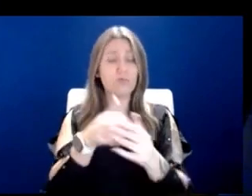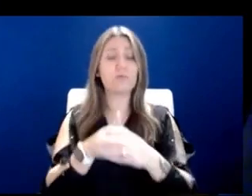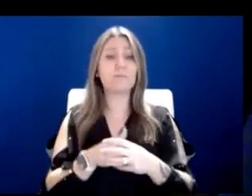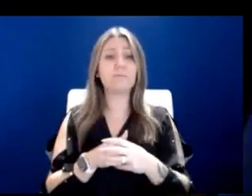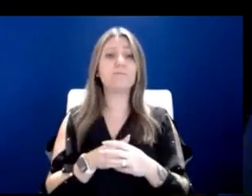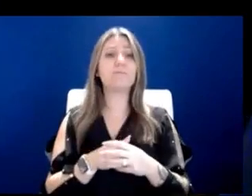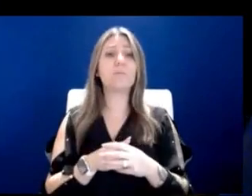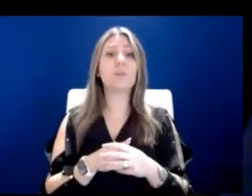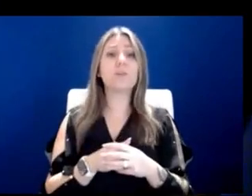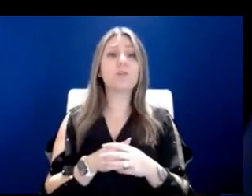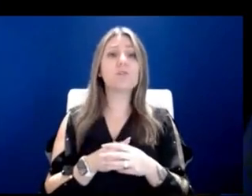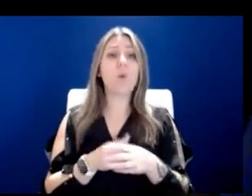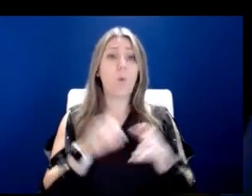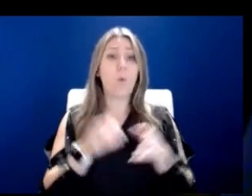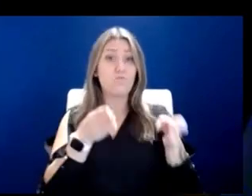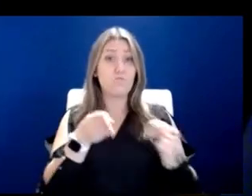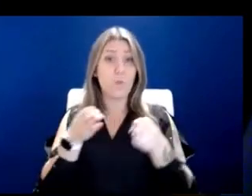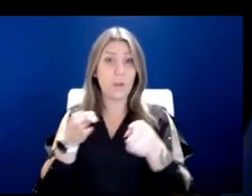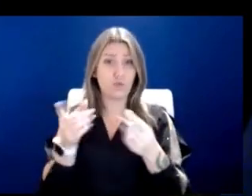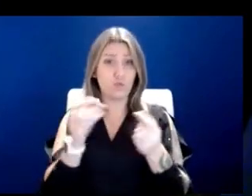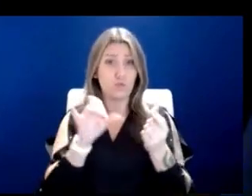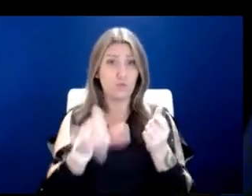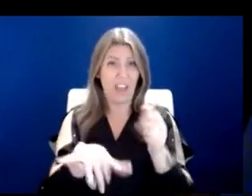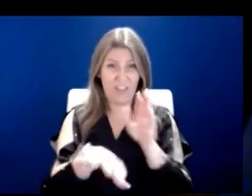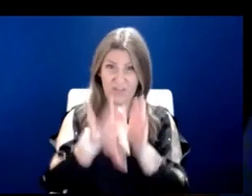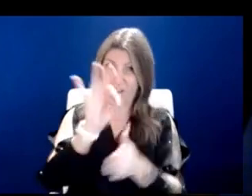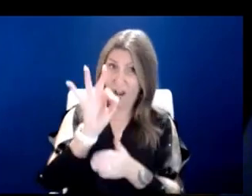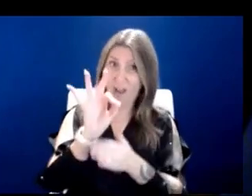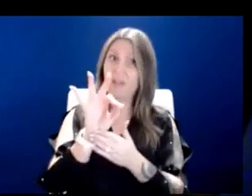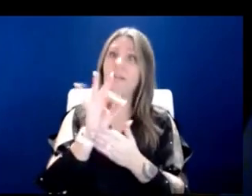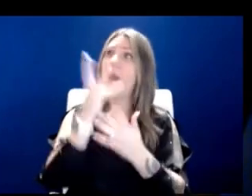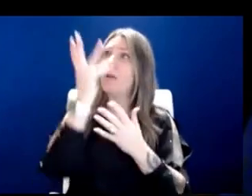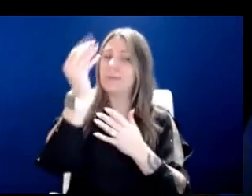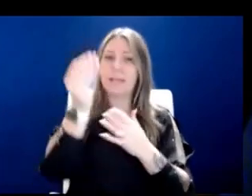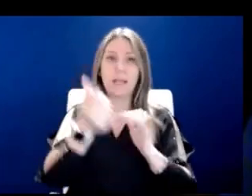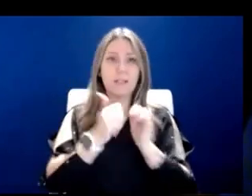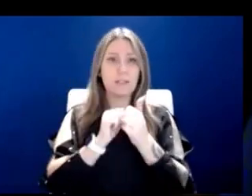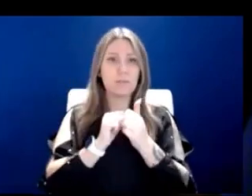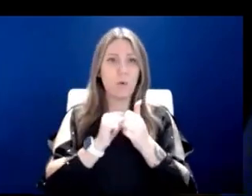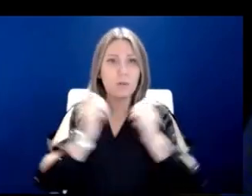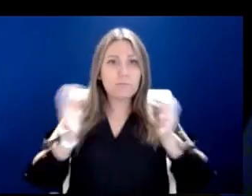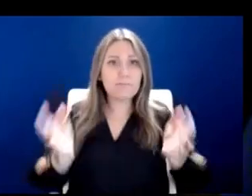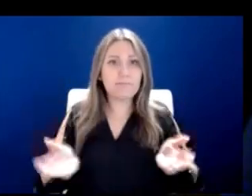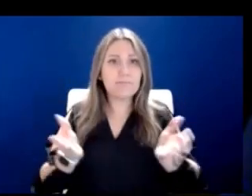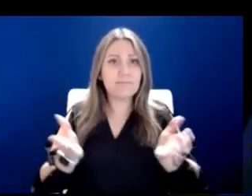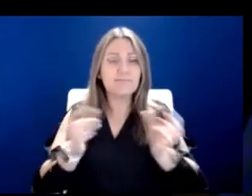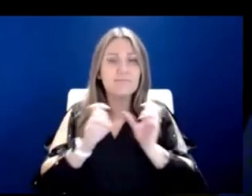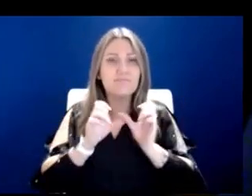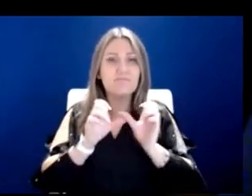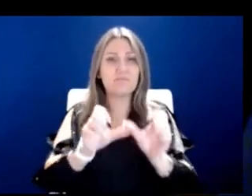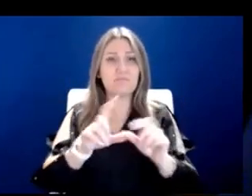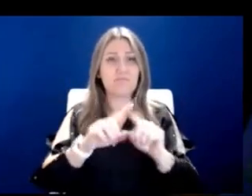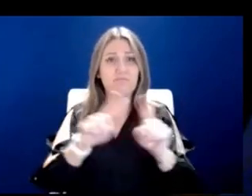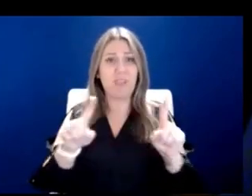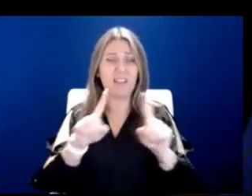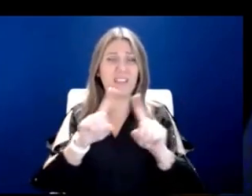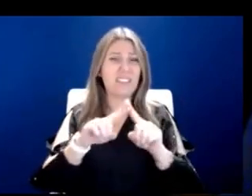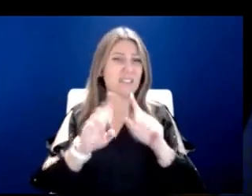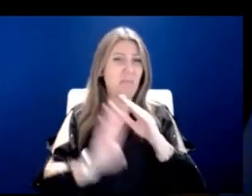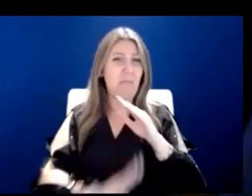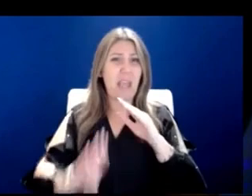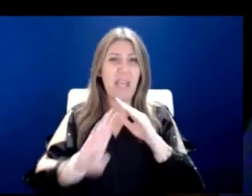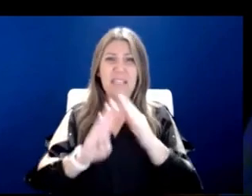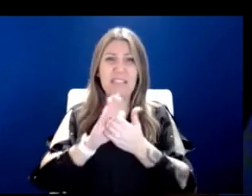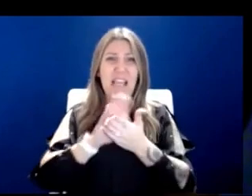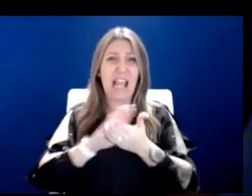ways to do that maybe outside of the sport to keep them going. But again, some of it is basic hygiene, wear